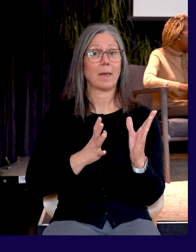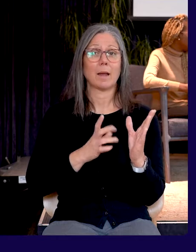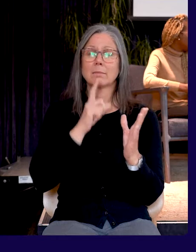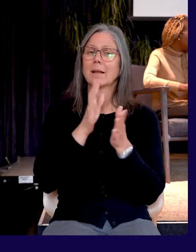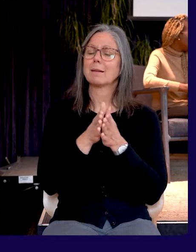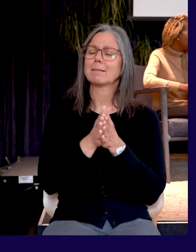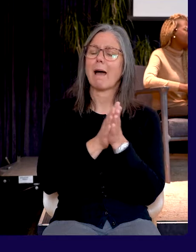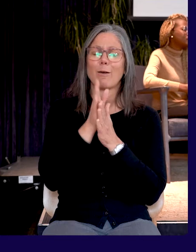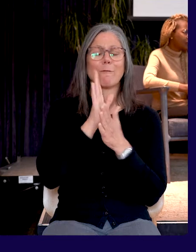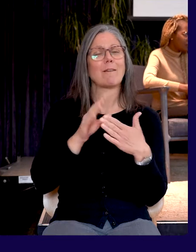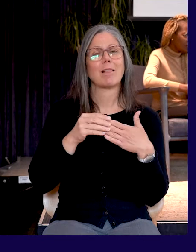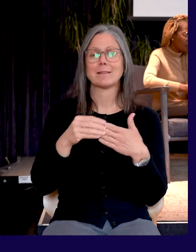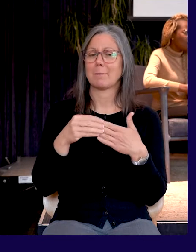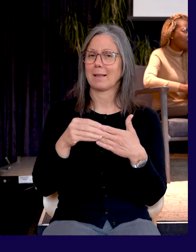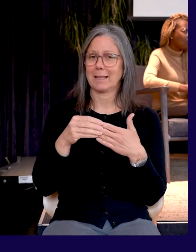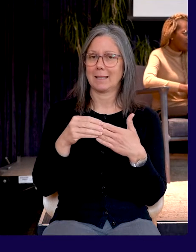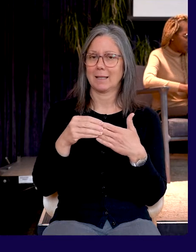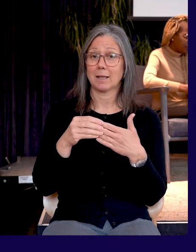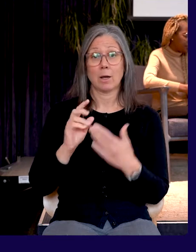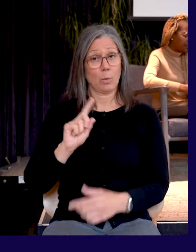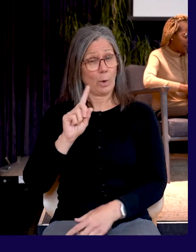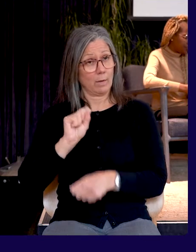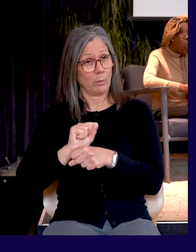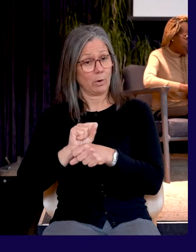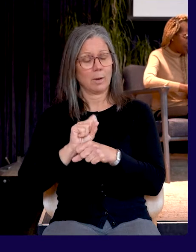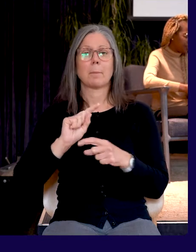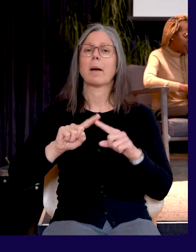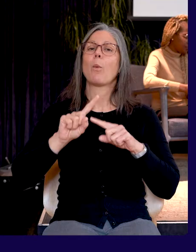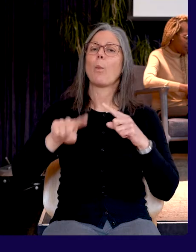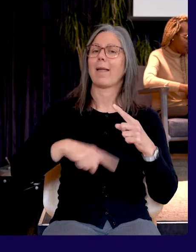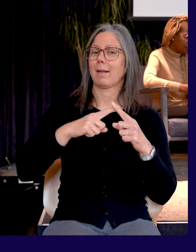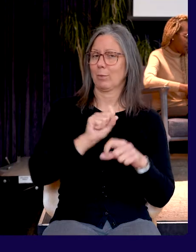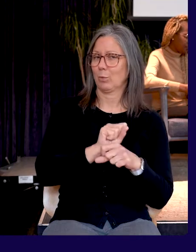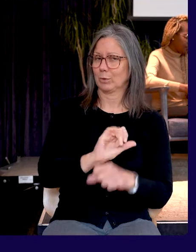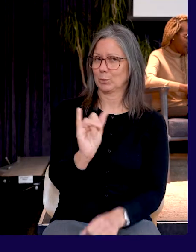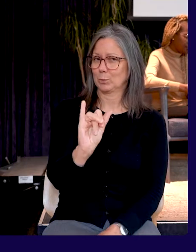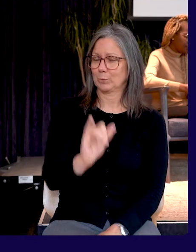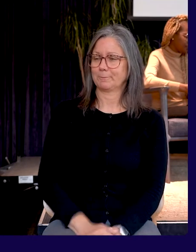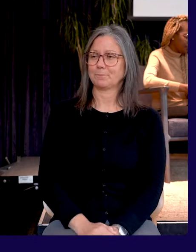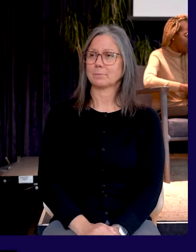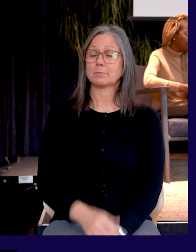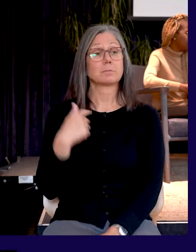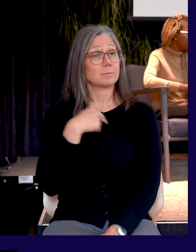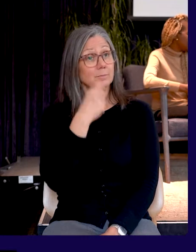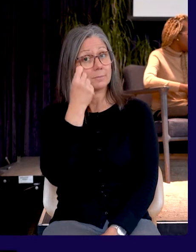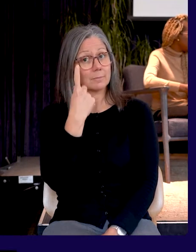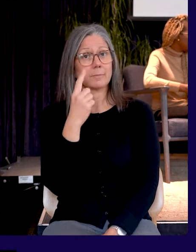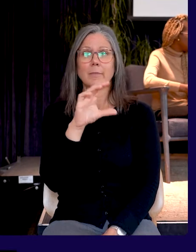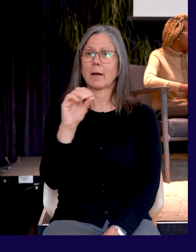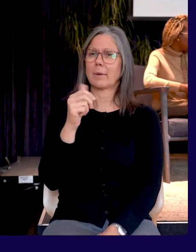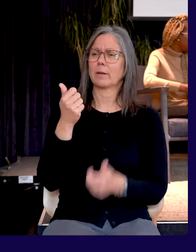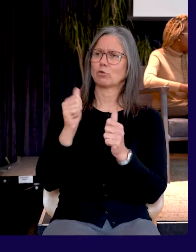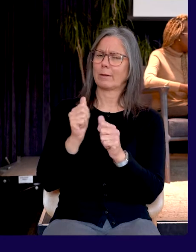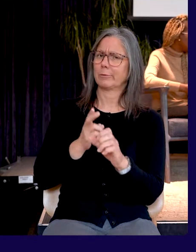desire for the flexibility, both in terms of where they work, but also when they work. So we get this, companies are trying to get on board with